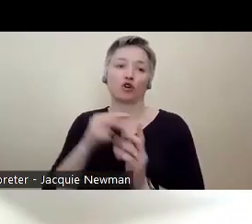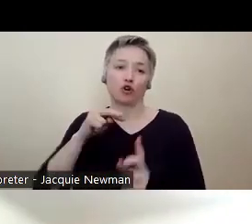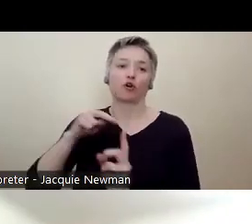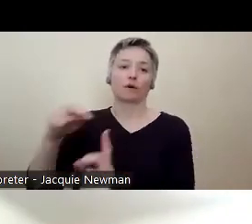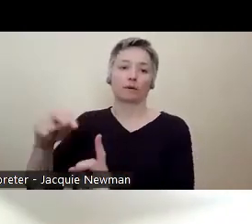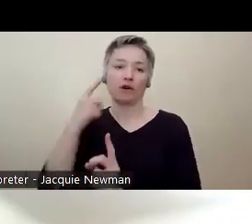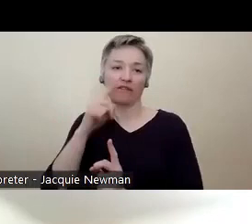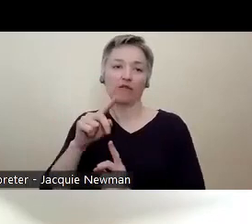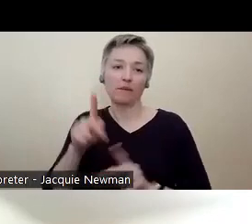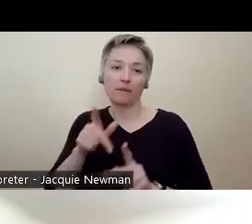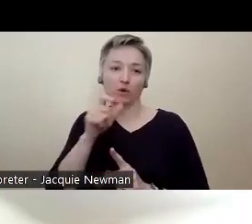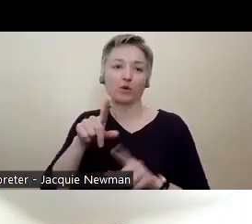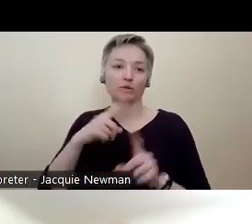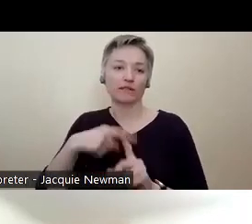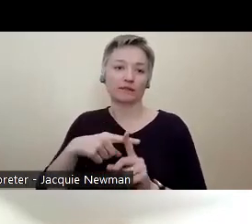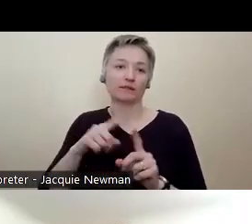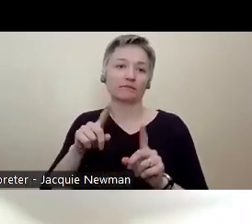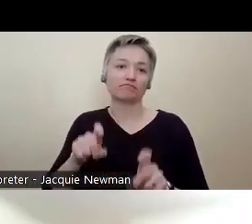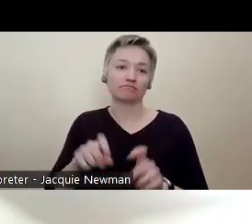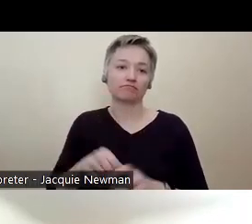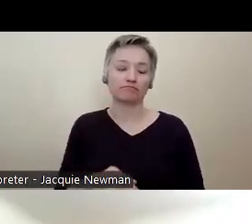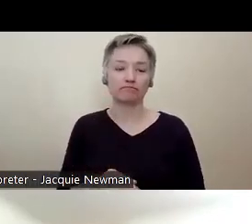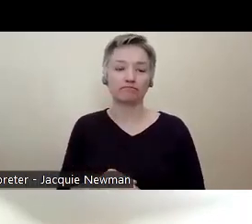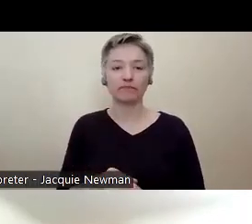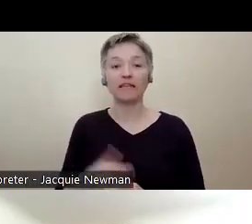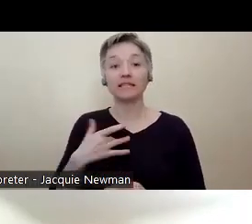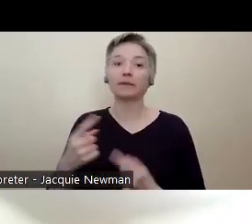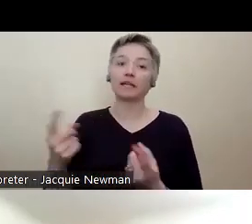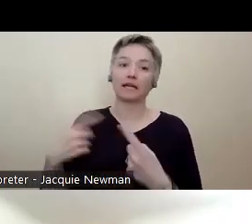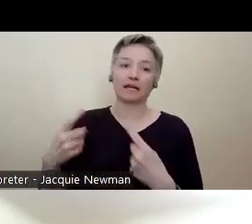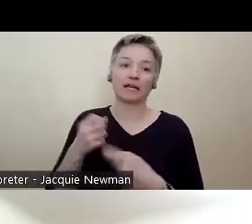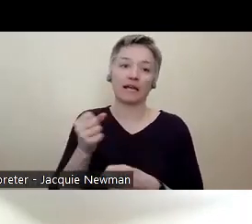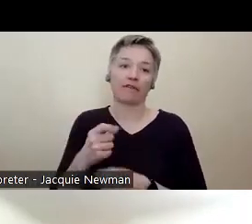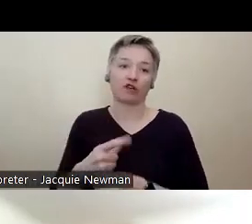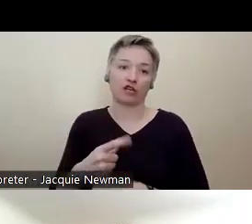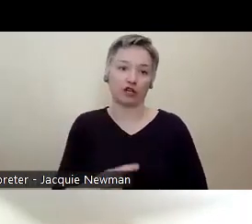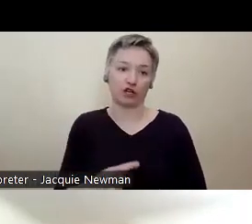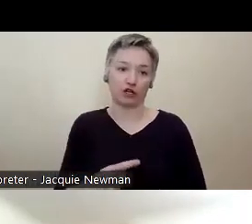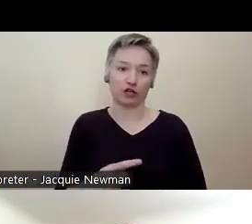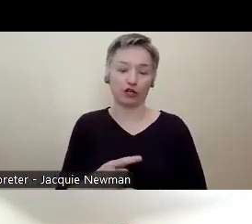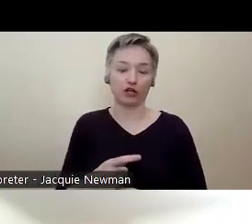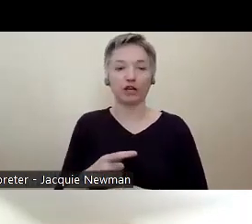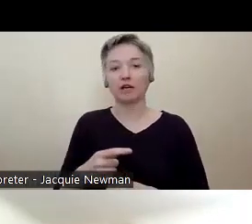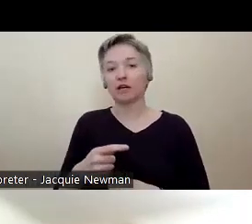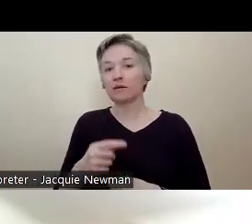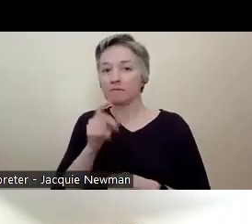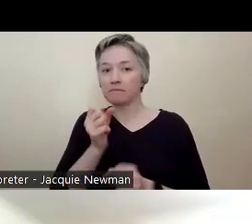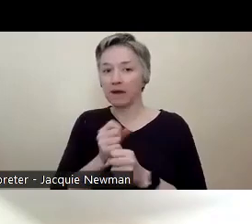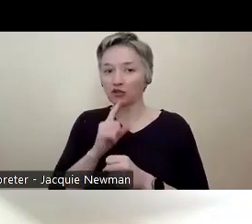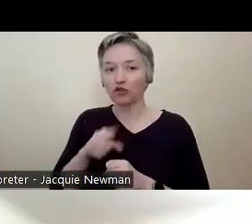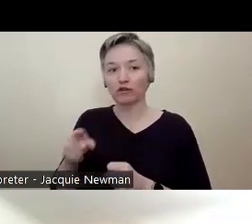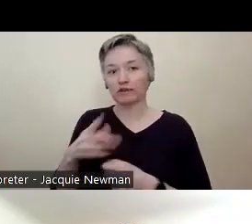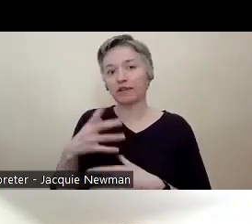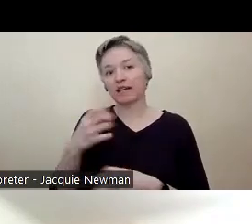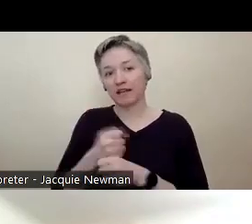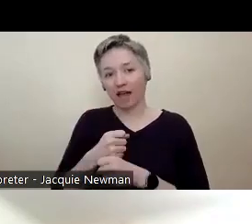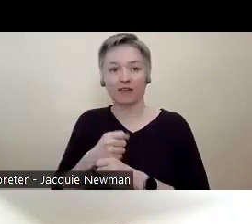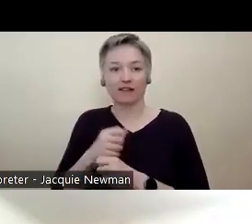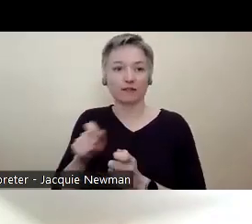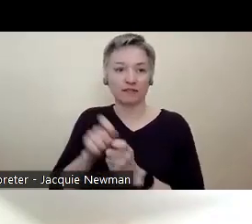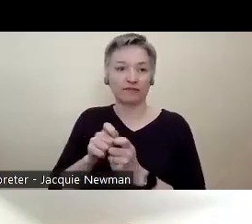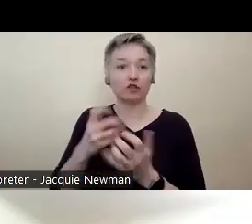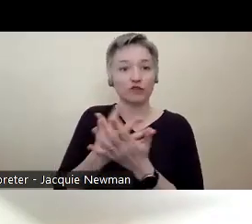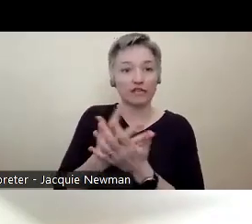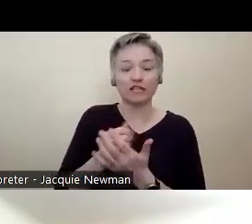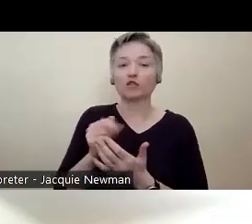we see them usually every year to talk about making sure they're getting the screenings and surveillance they need, as well